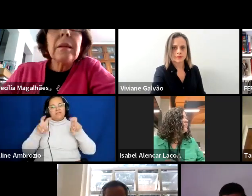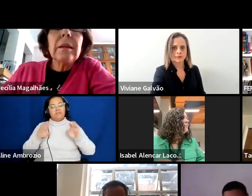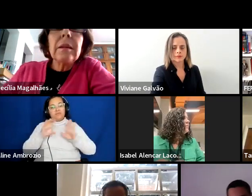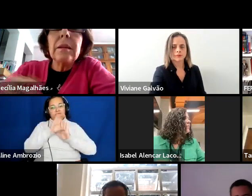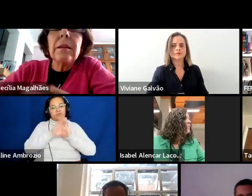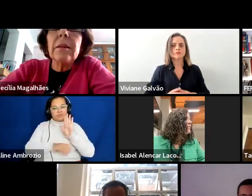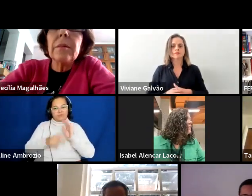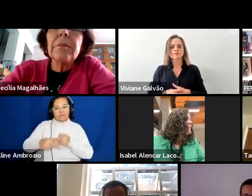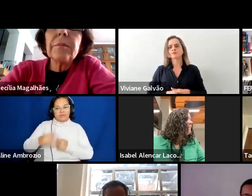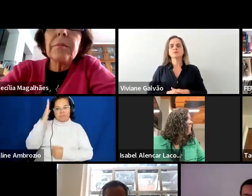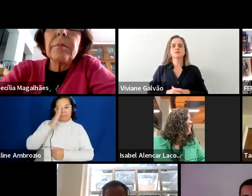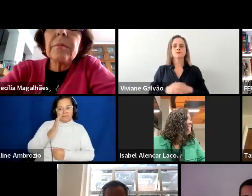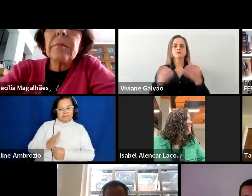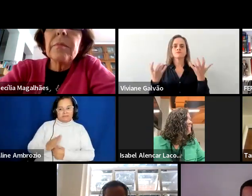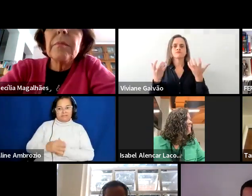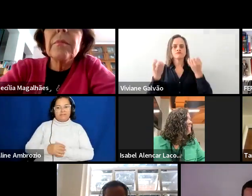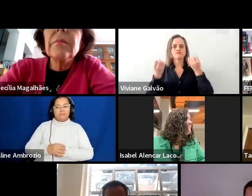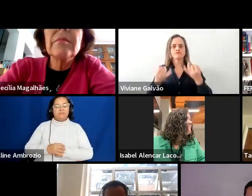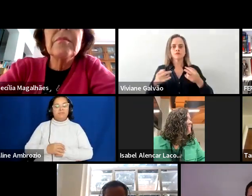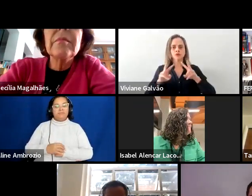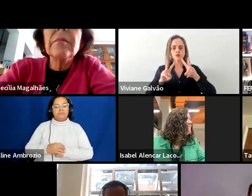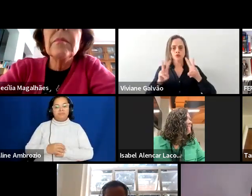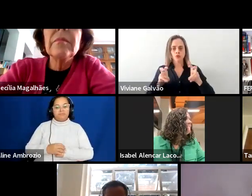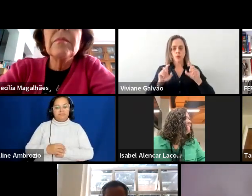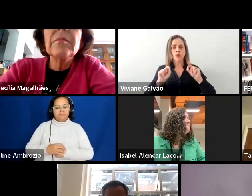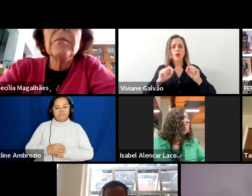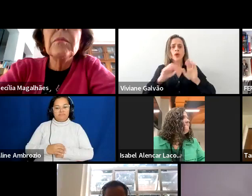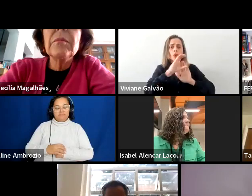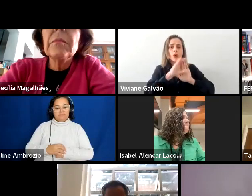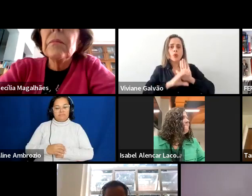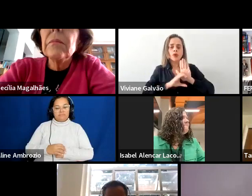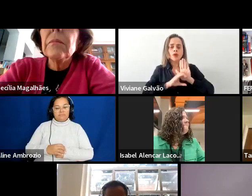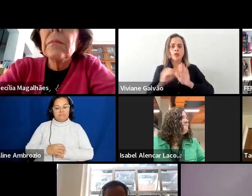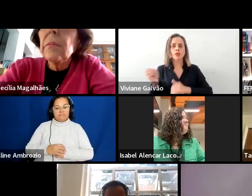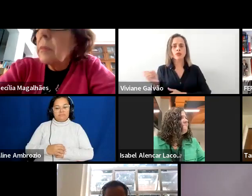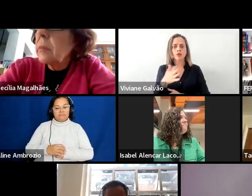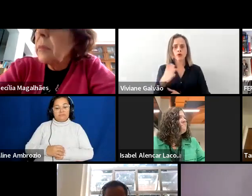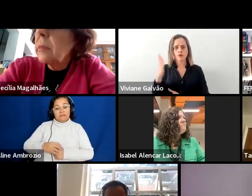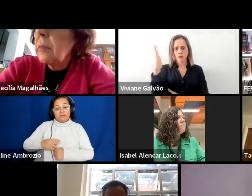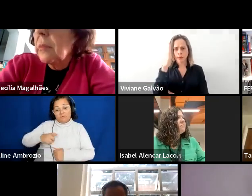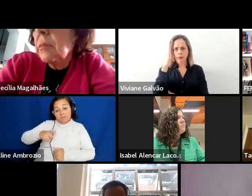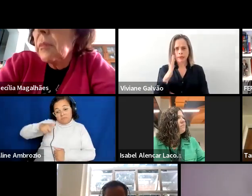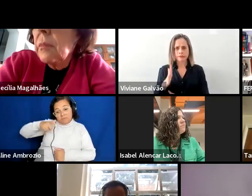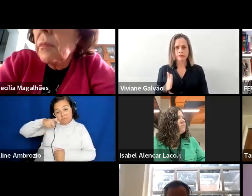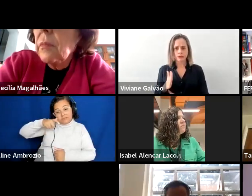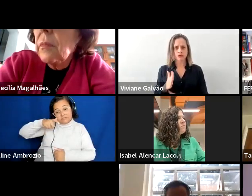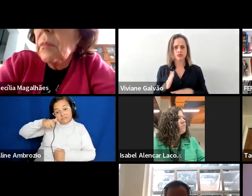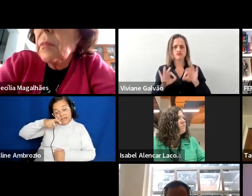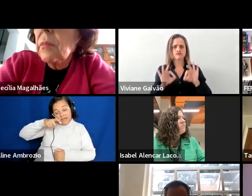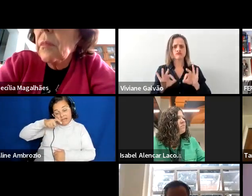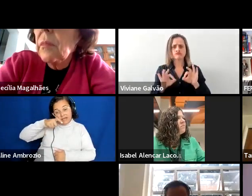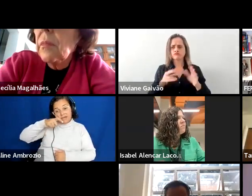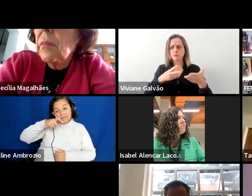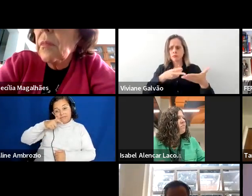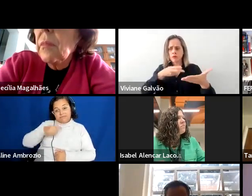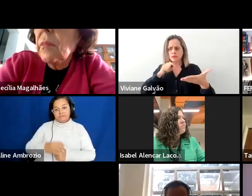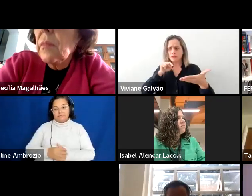And something that I observe in the new curriculum is that I think it's a top-down